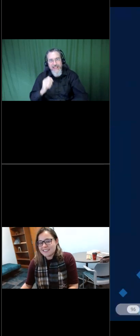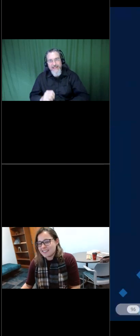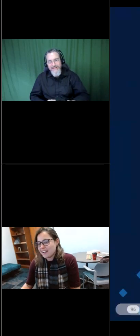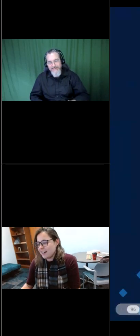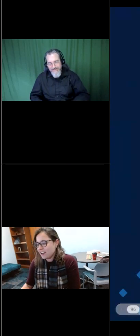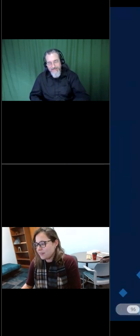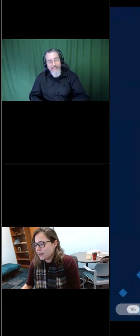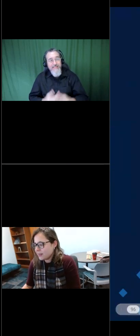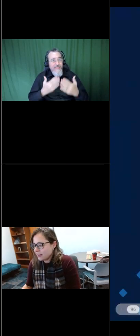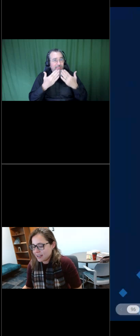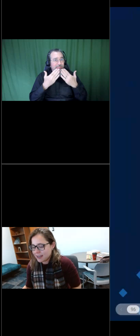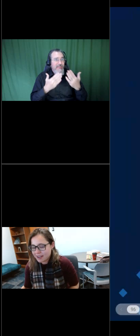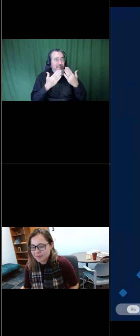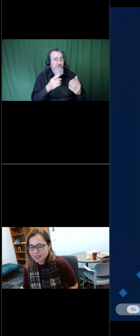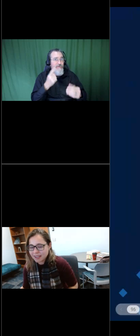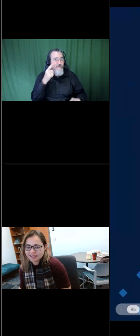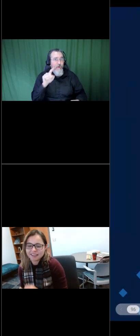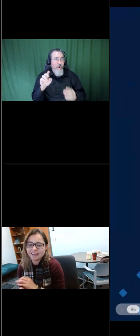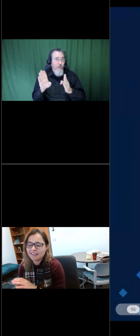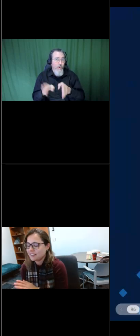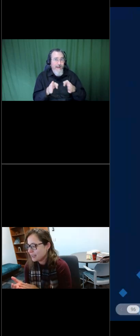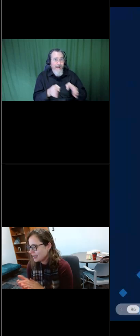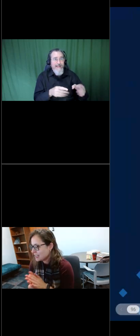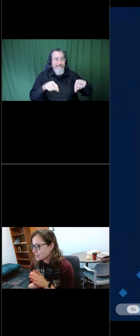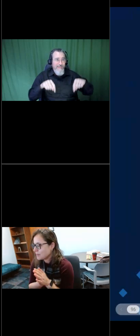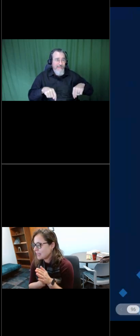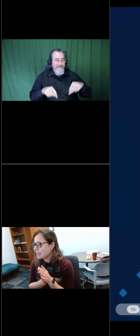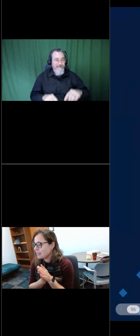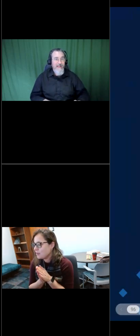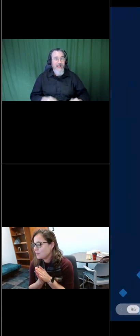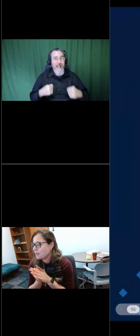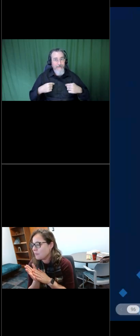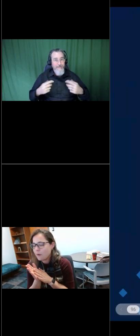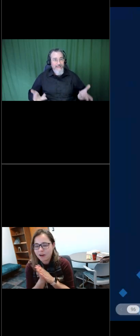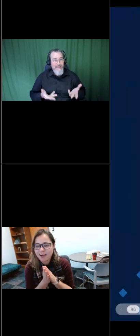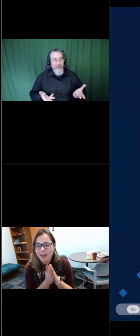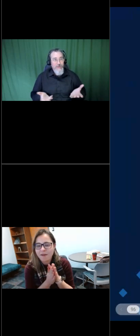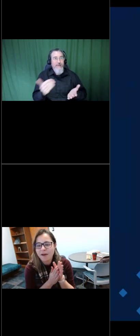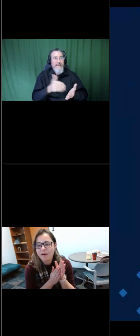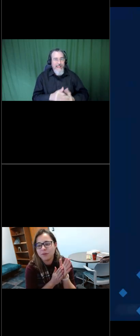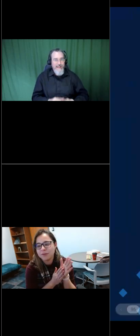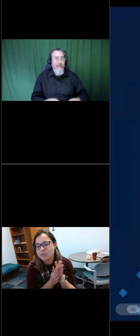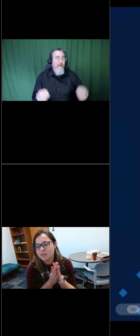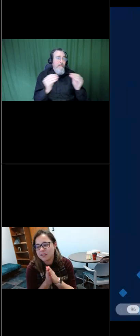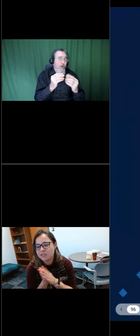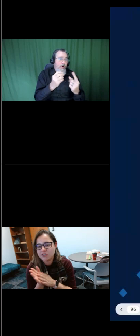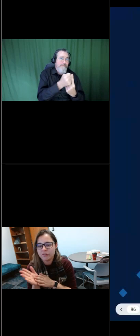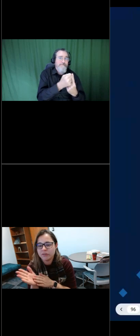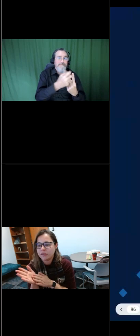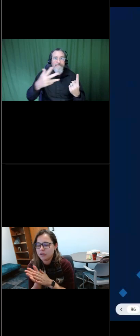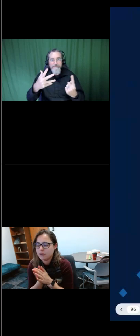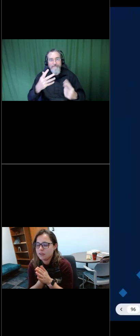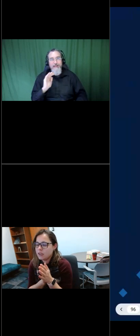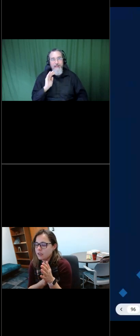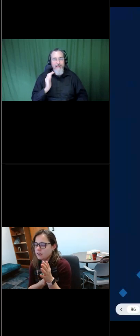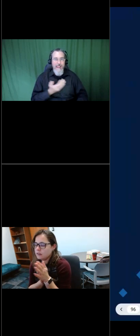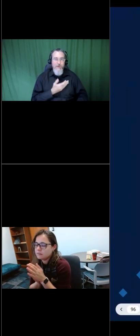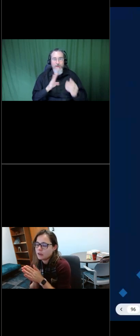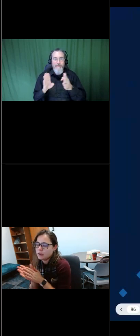organizing this. Well, here I am again, explaining a little bit more about what we are trying to do